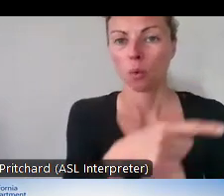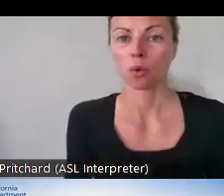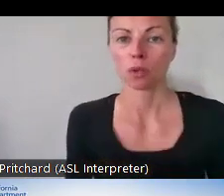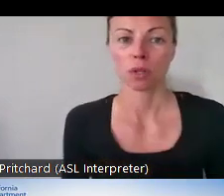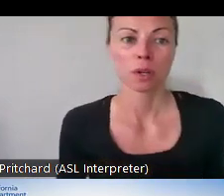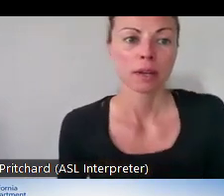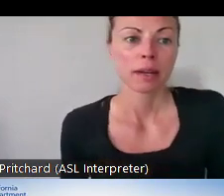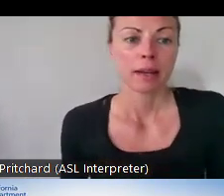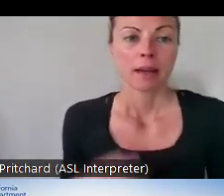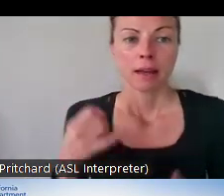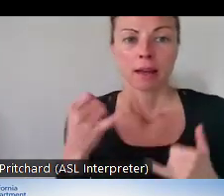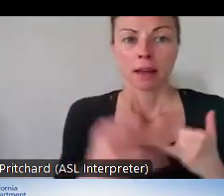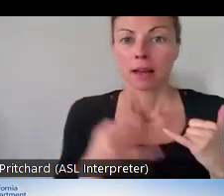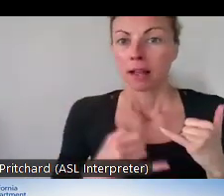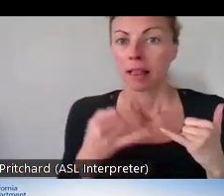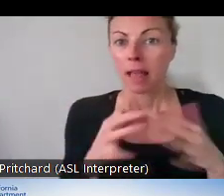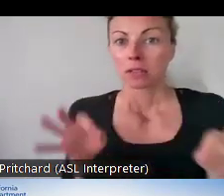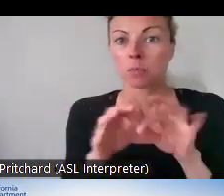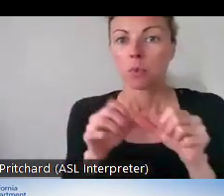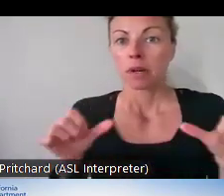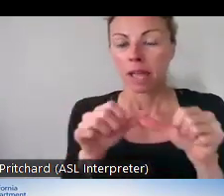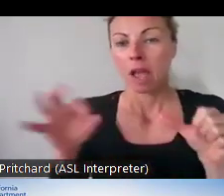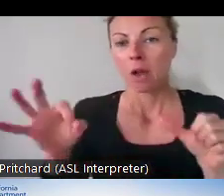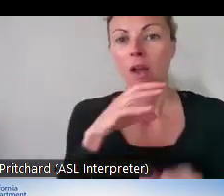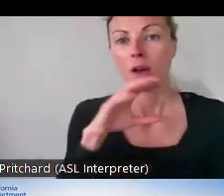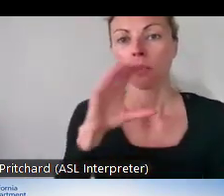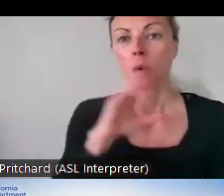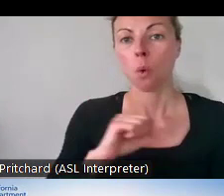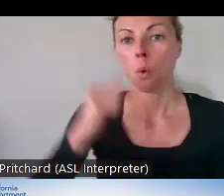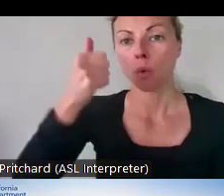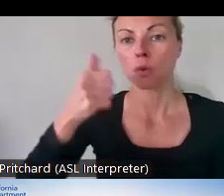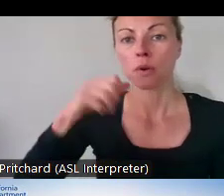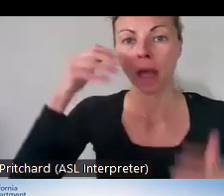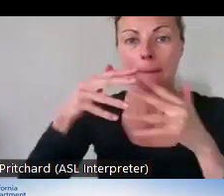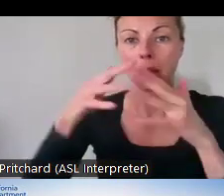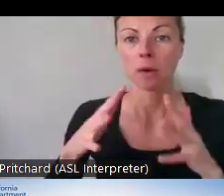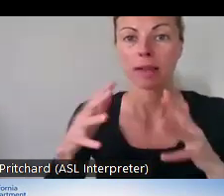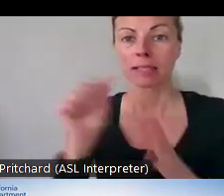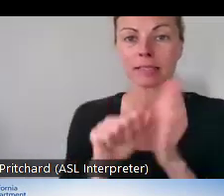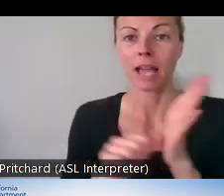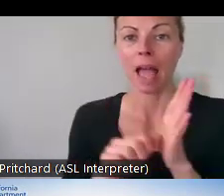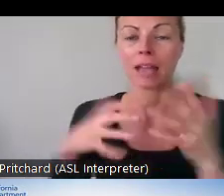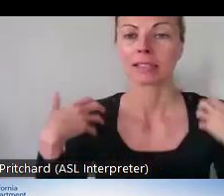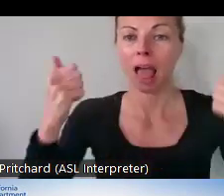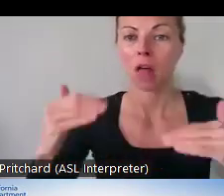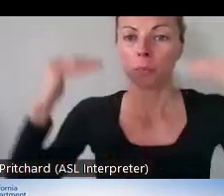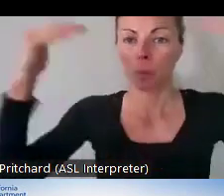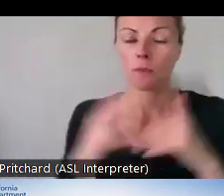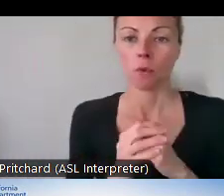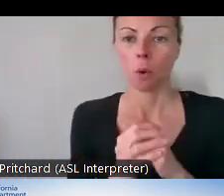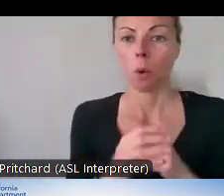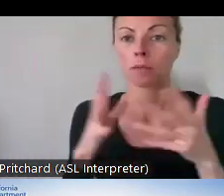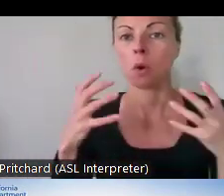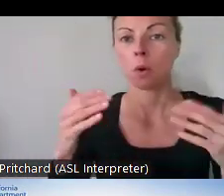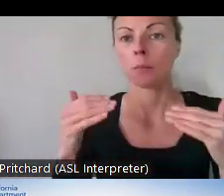And then the last core area of the Older Americans Act is health promotion, which focuses on improving health and well-being